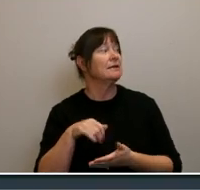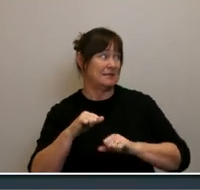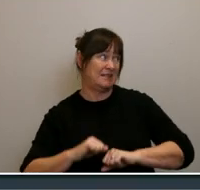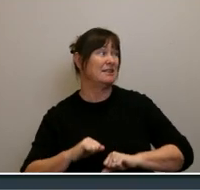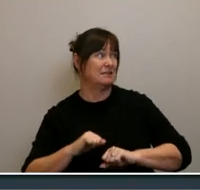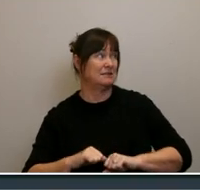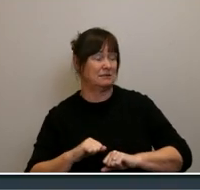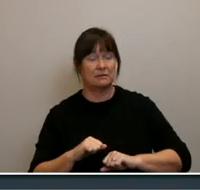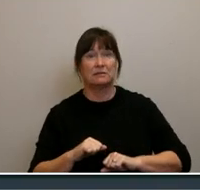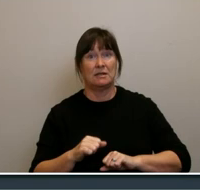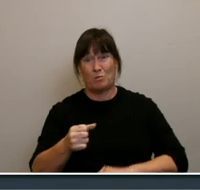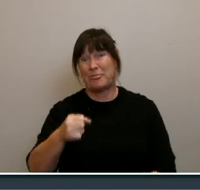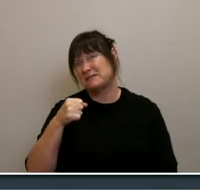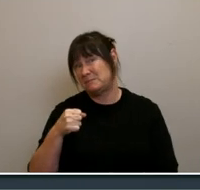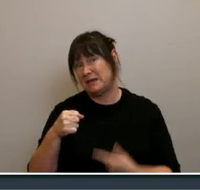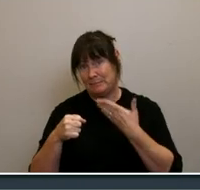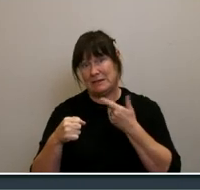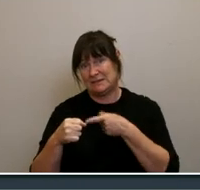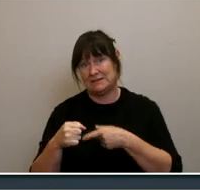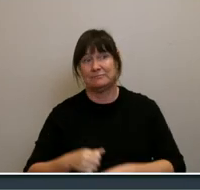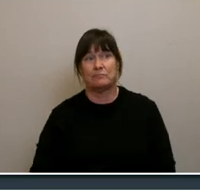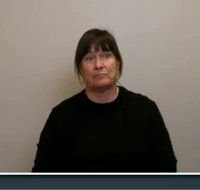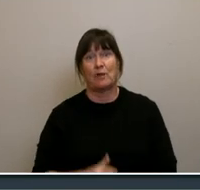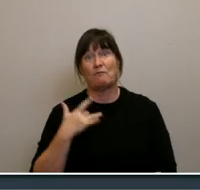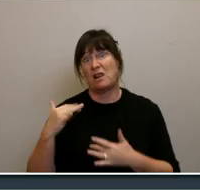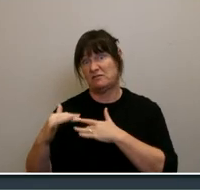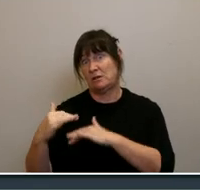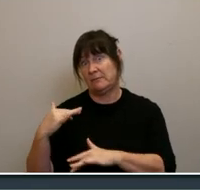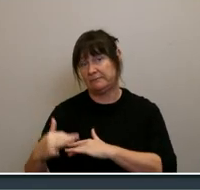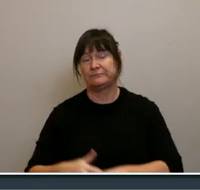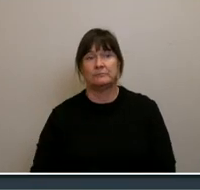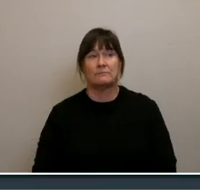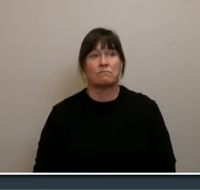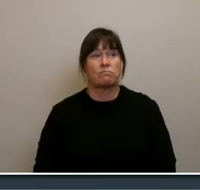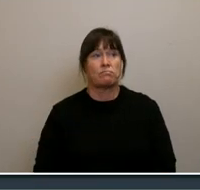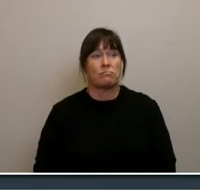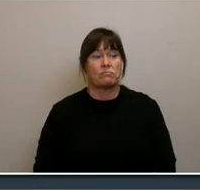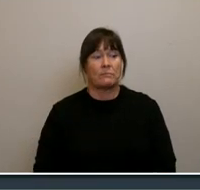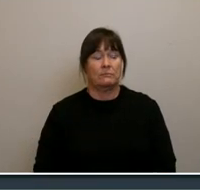Seated is fine, and if you could use the speaker in front of you, thank you for the live streaming.